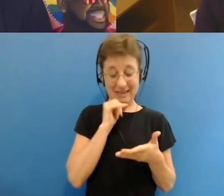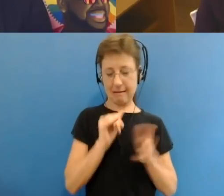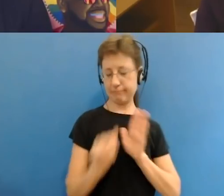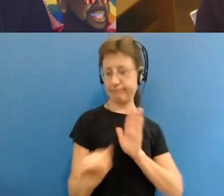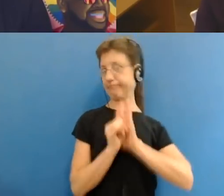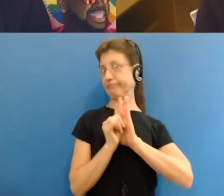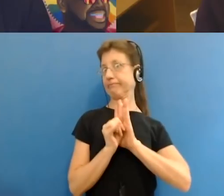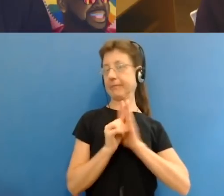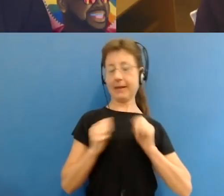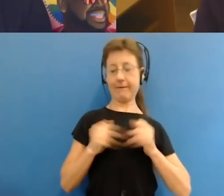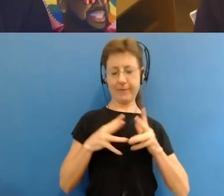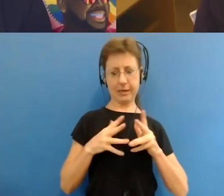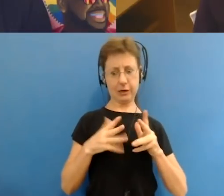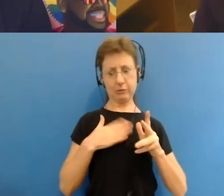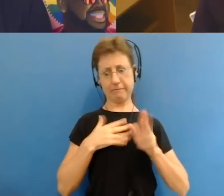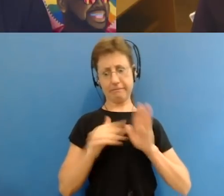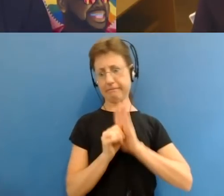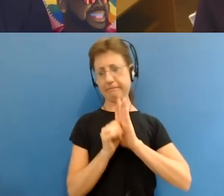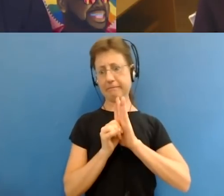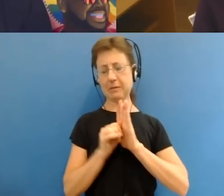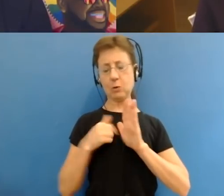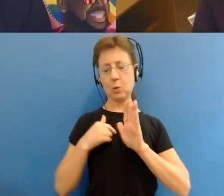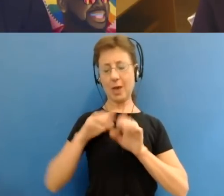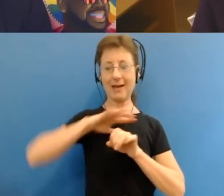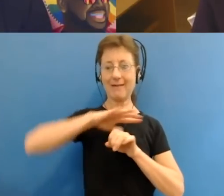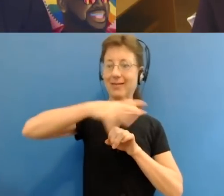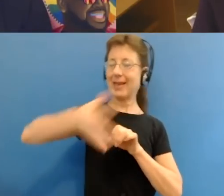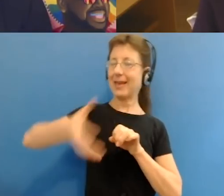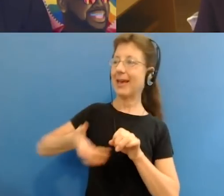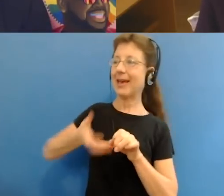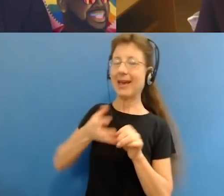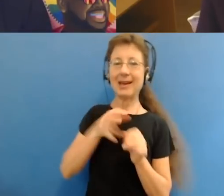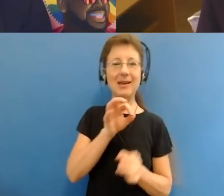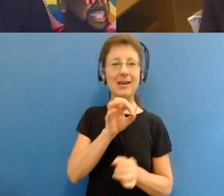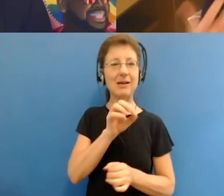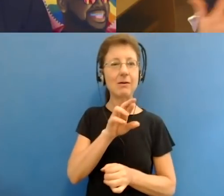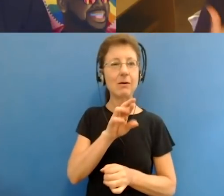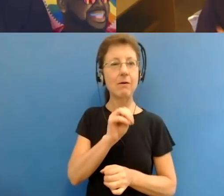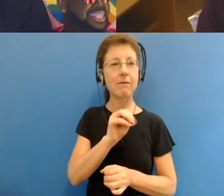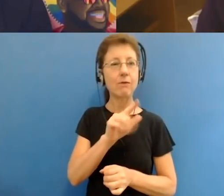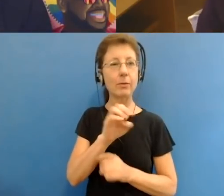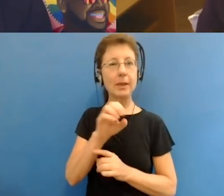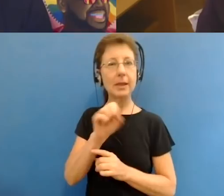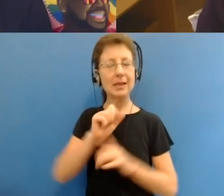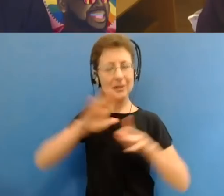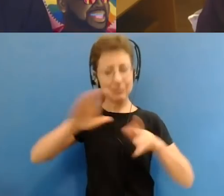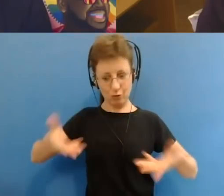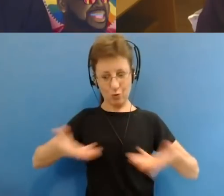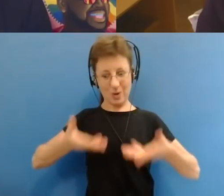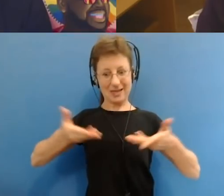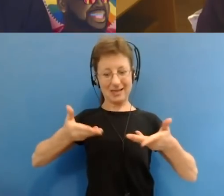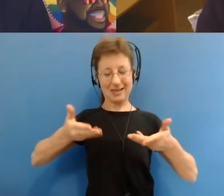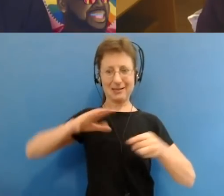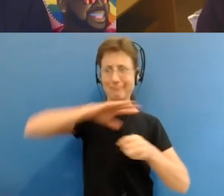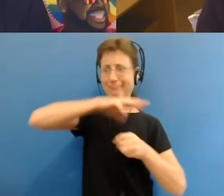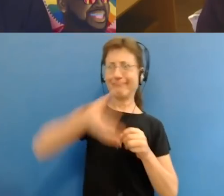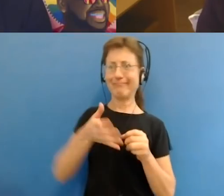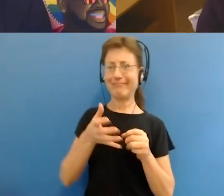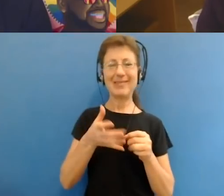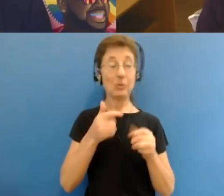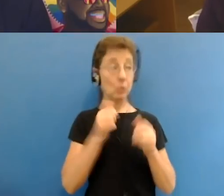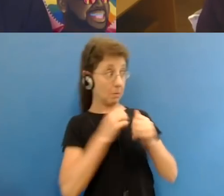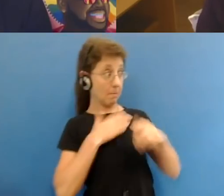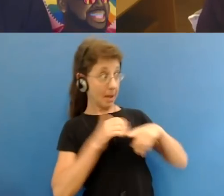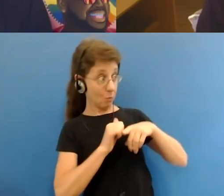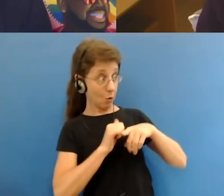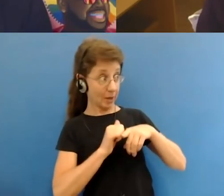beyond that. So what I keep doing, Rod, in my own practice is when fear comes up is in some